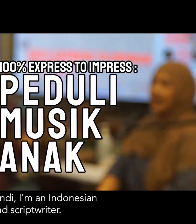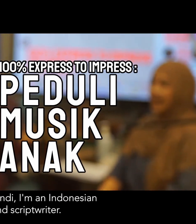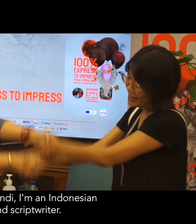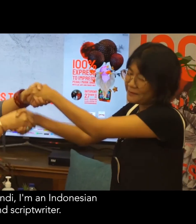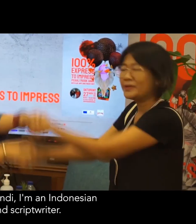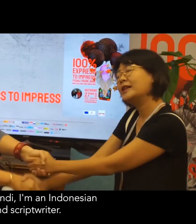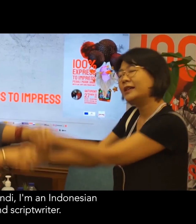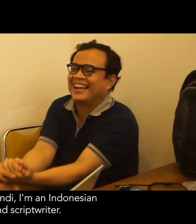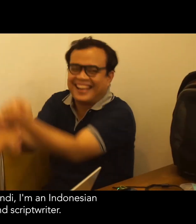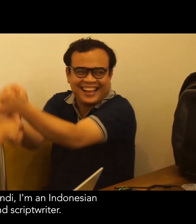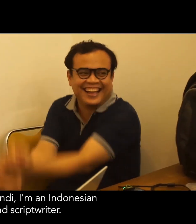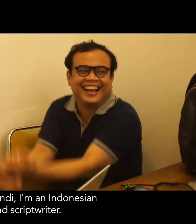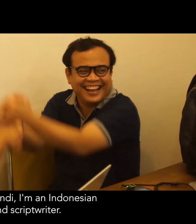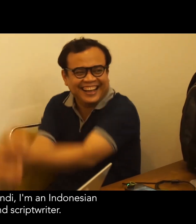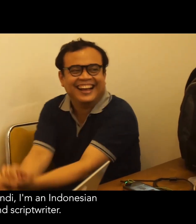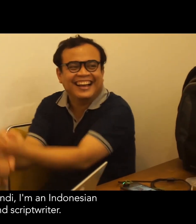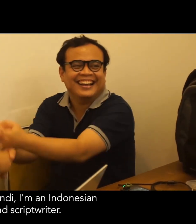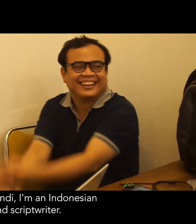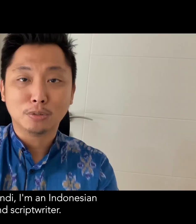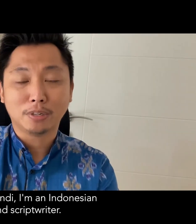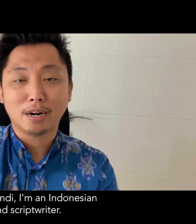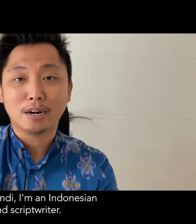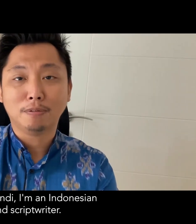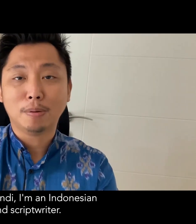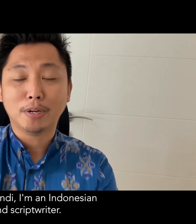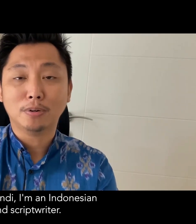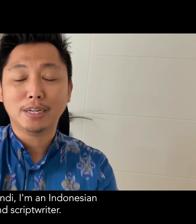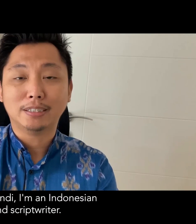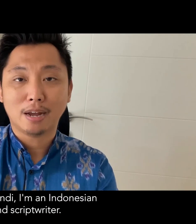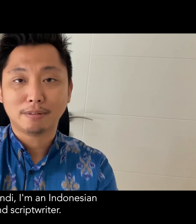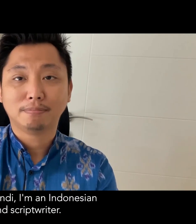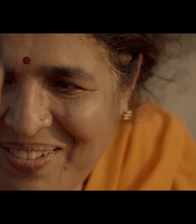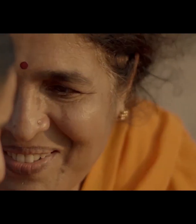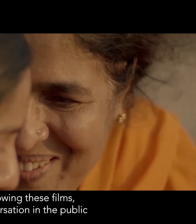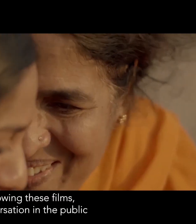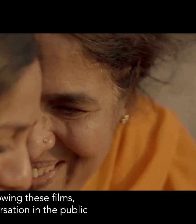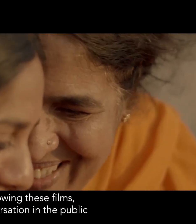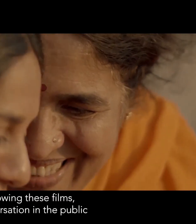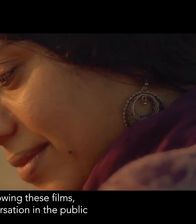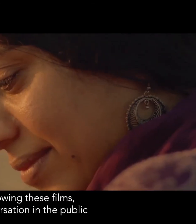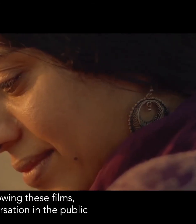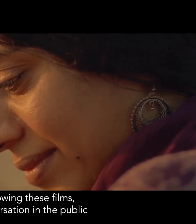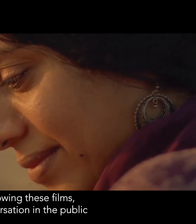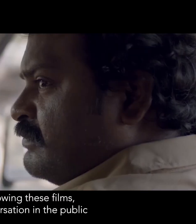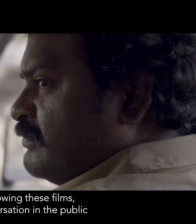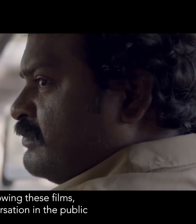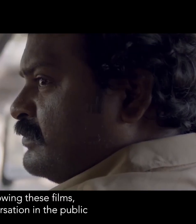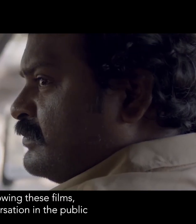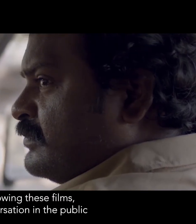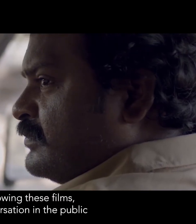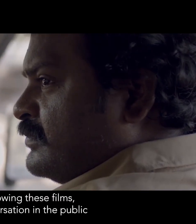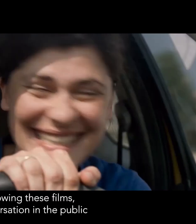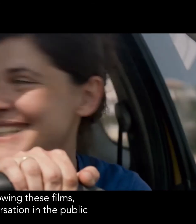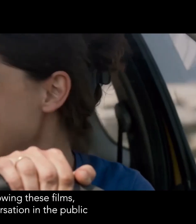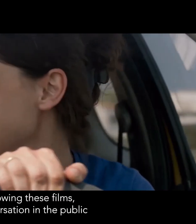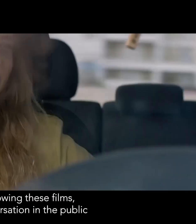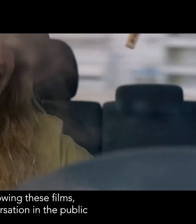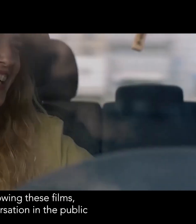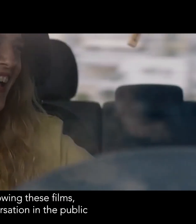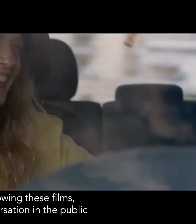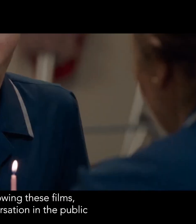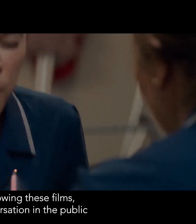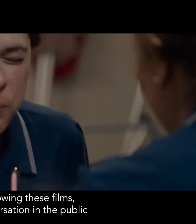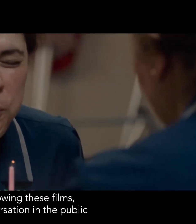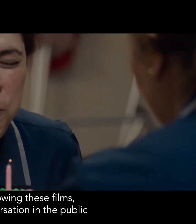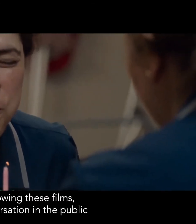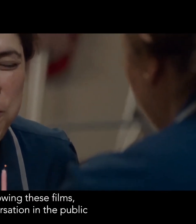Halo, saya Lika Liku Laki, saya seorang penulis naskah dan sutradara film Indonesia. Saya berharap dengan ditayangkannya film-film ini,